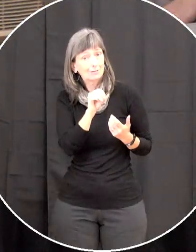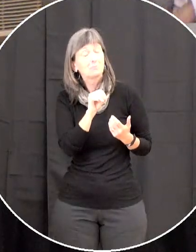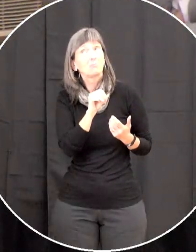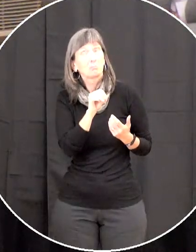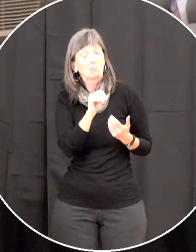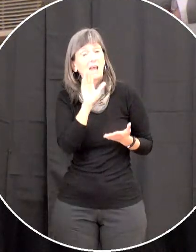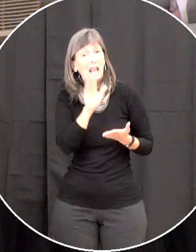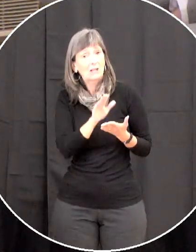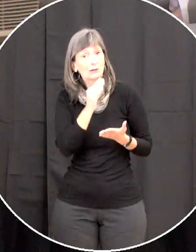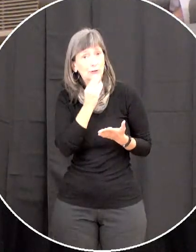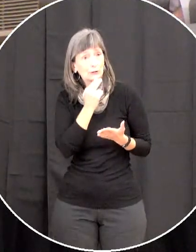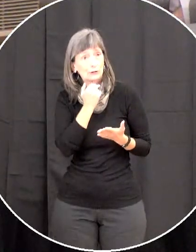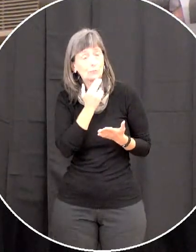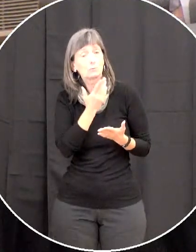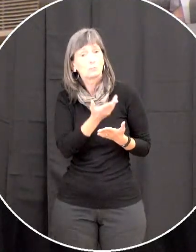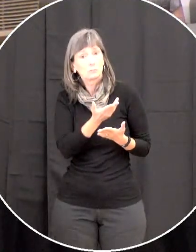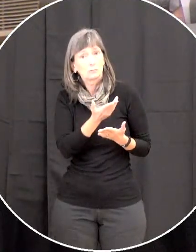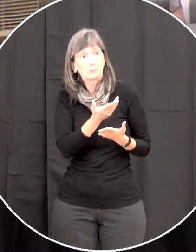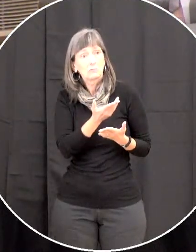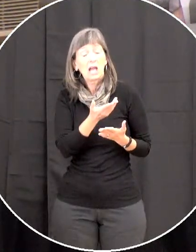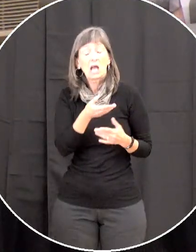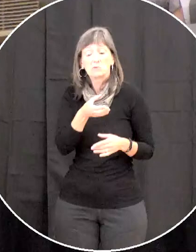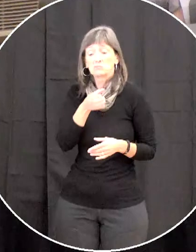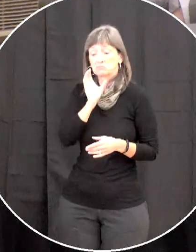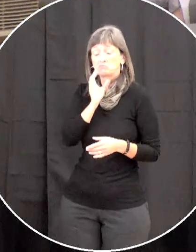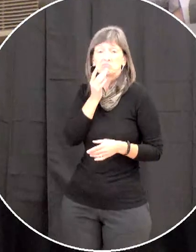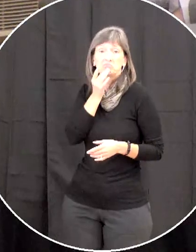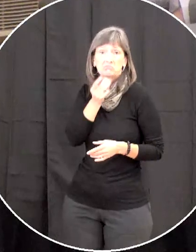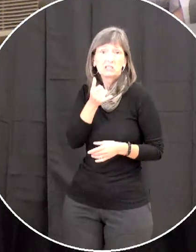less and the milk is palatable.